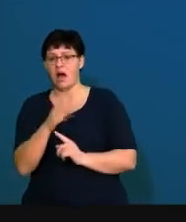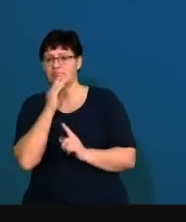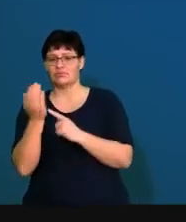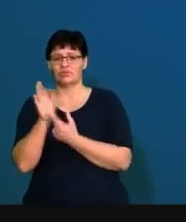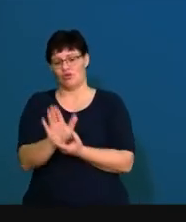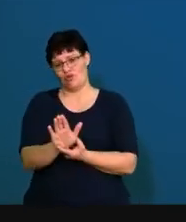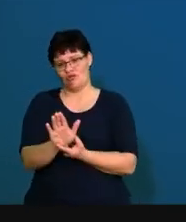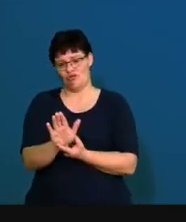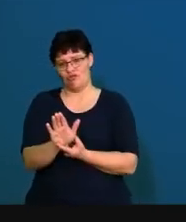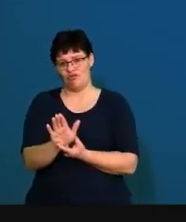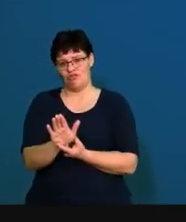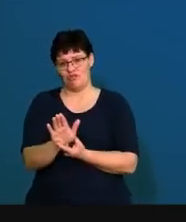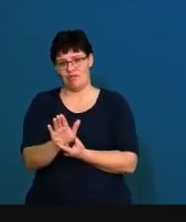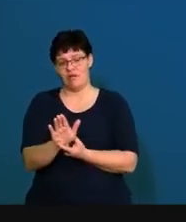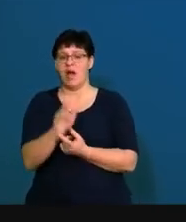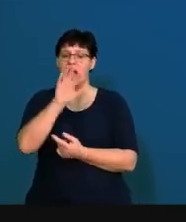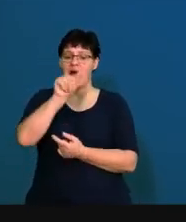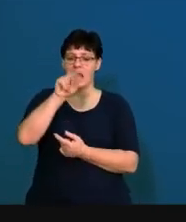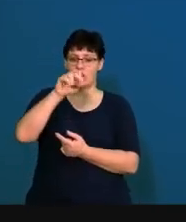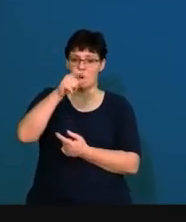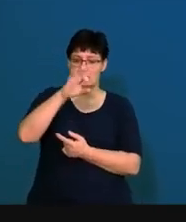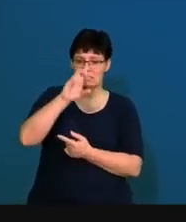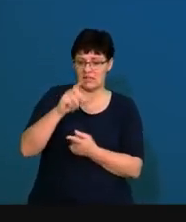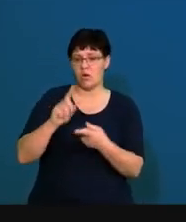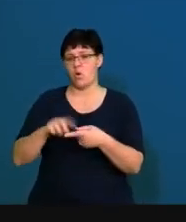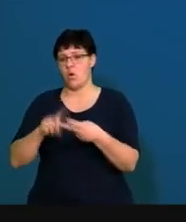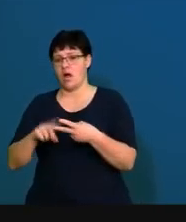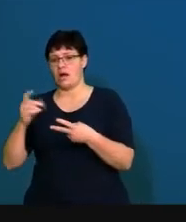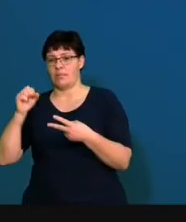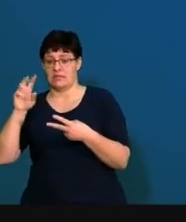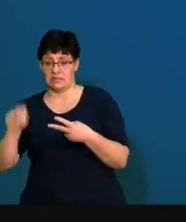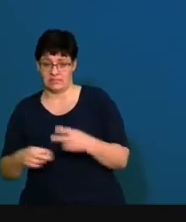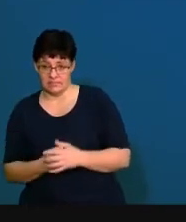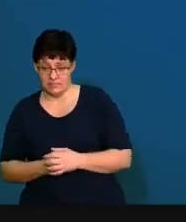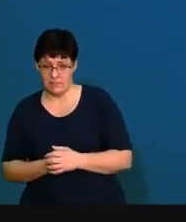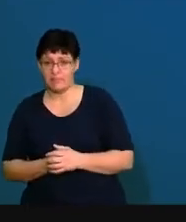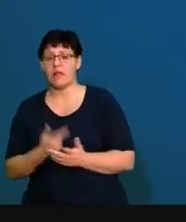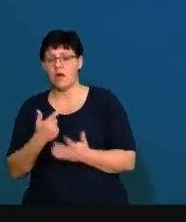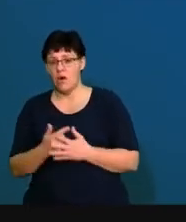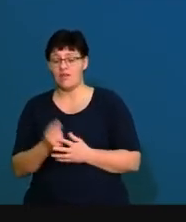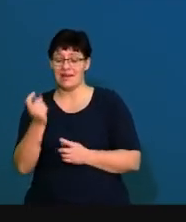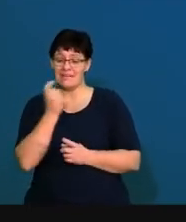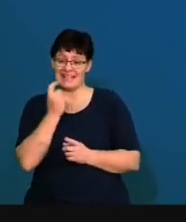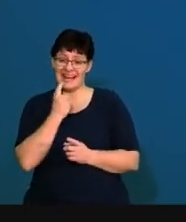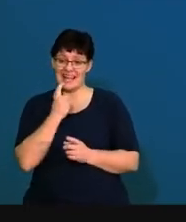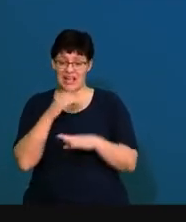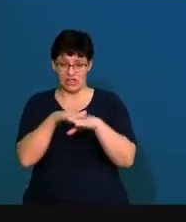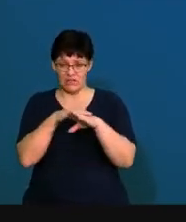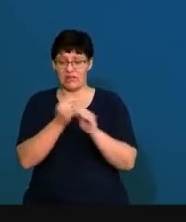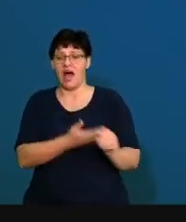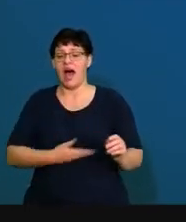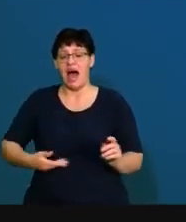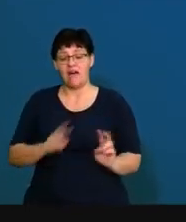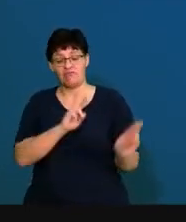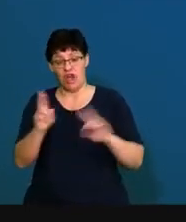it indicates whether that is an anode or a cathode. So on the surface of the metallic object, this